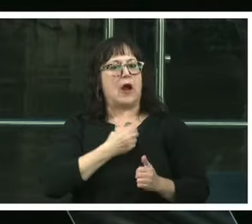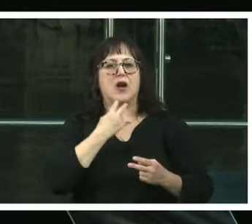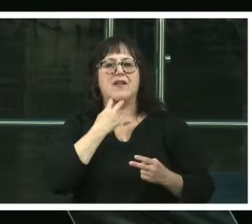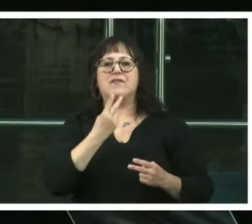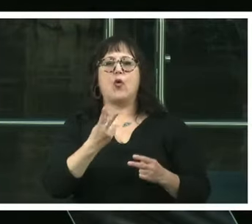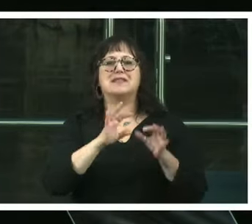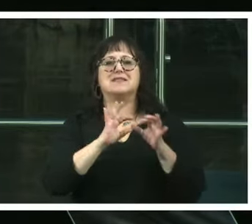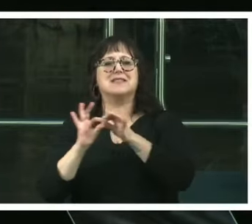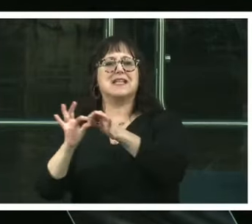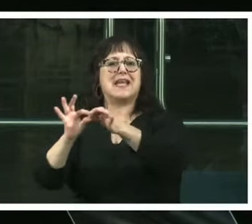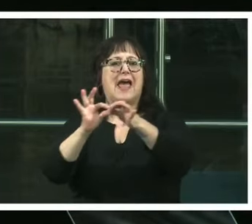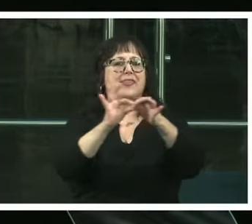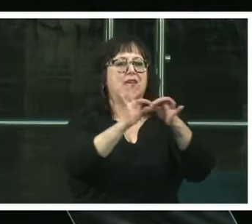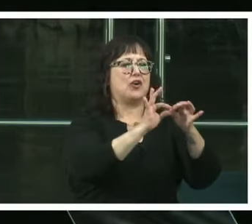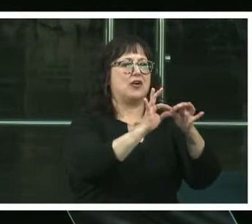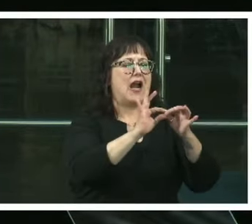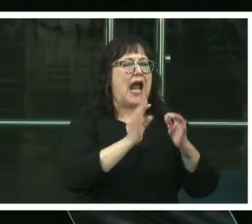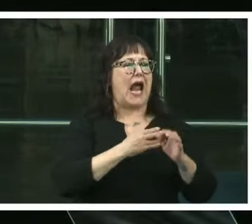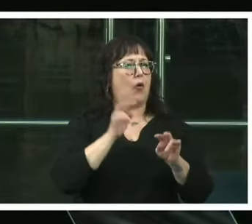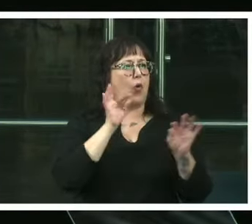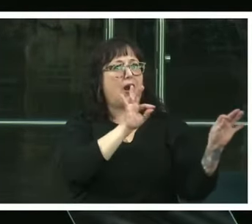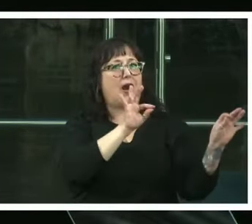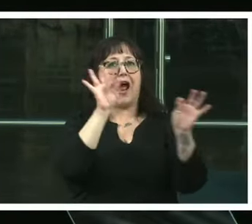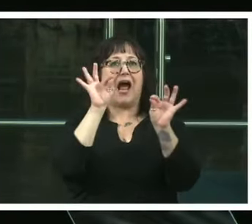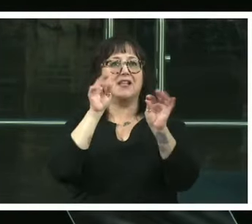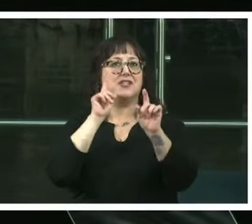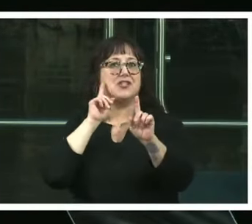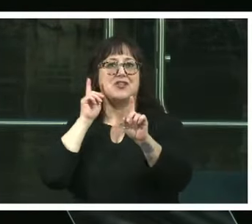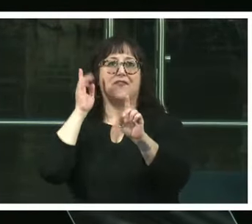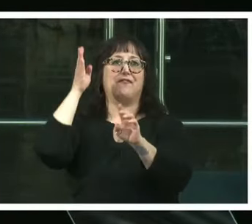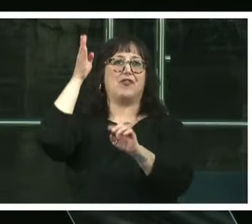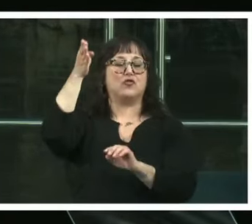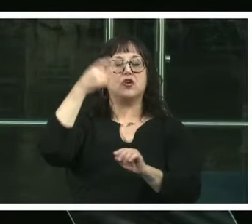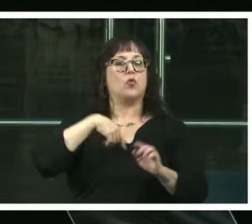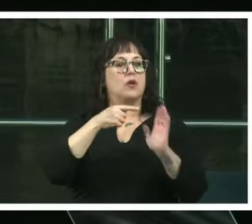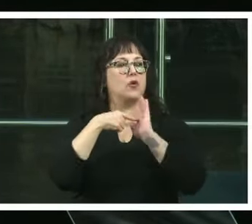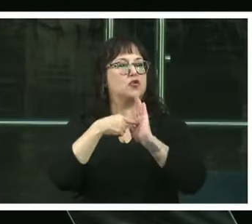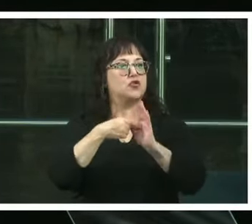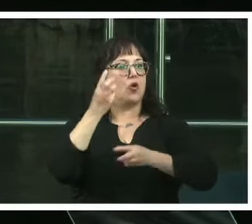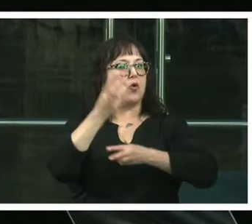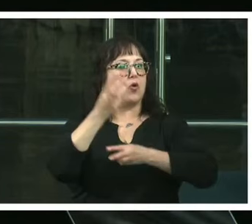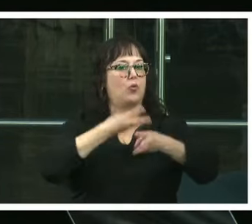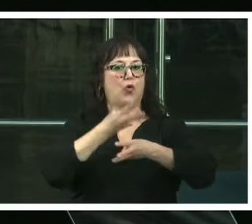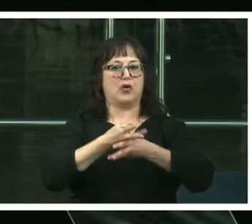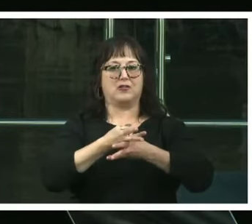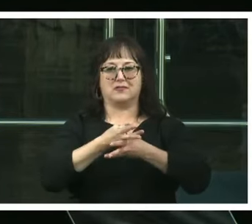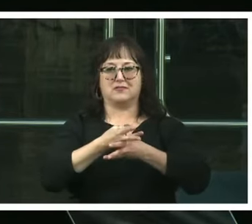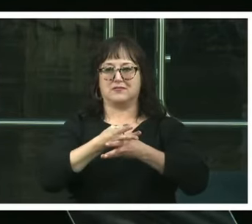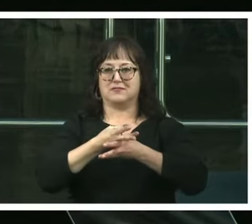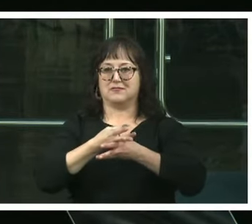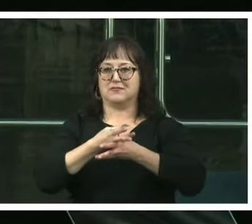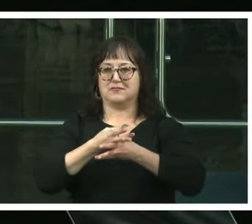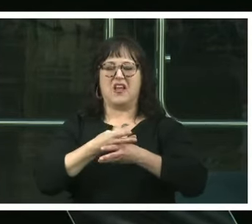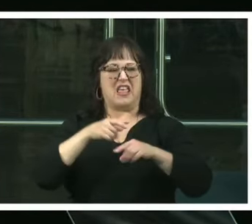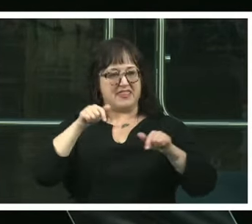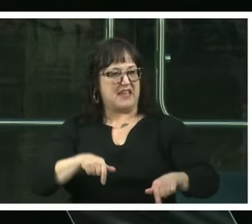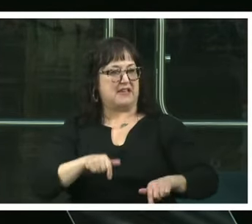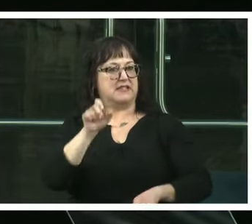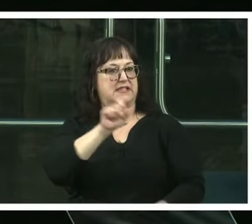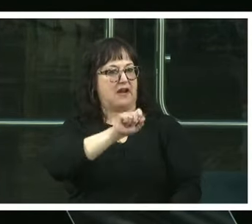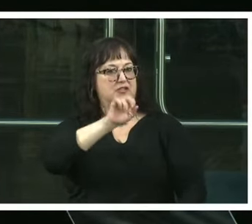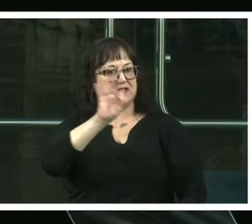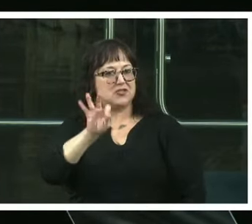unison, our eyes to the future, we will show the world that this is San